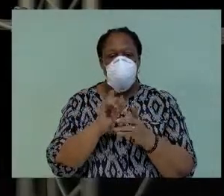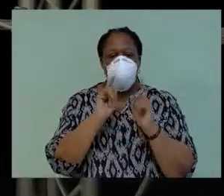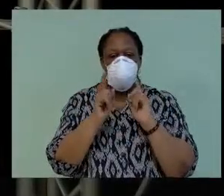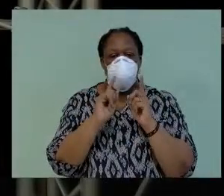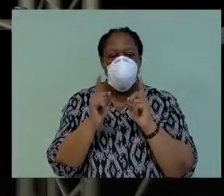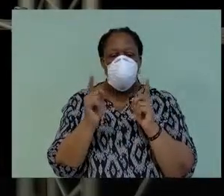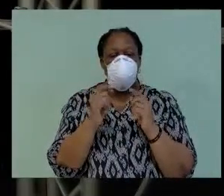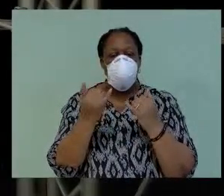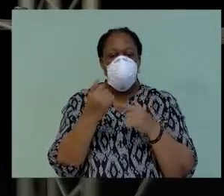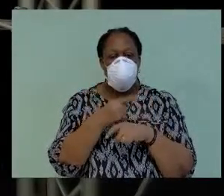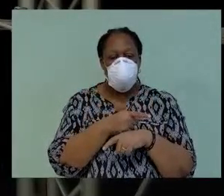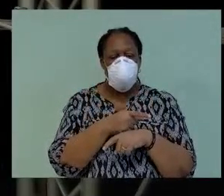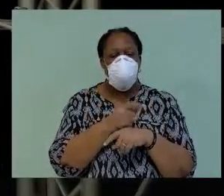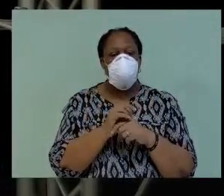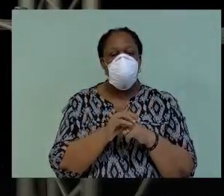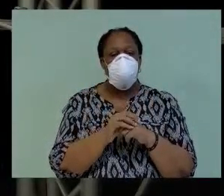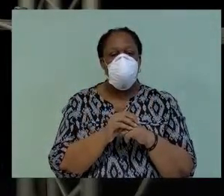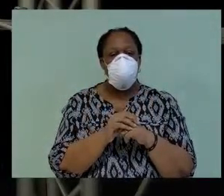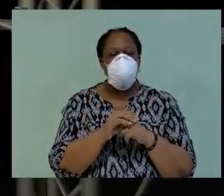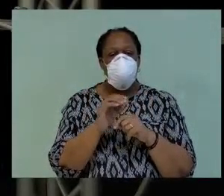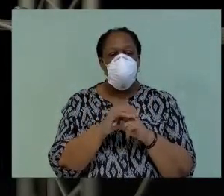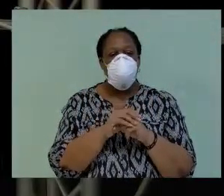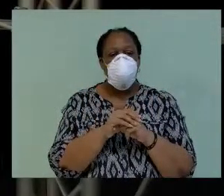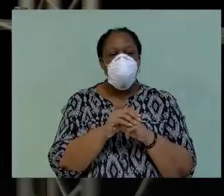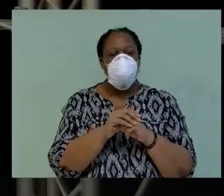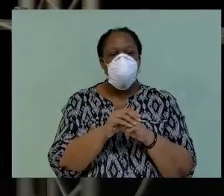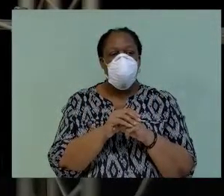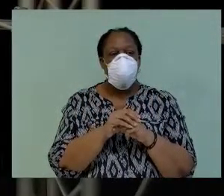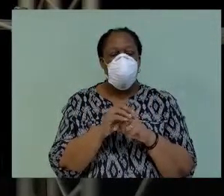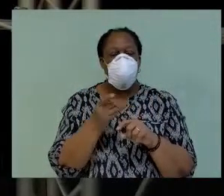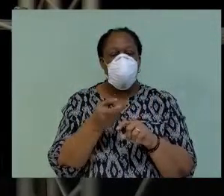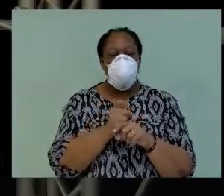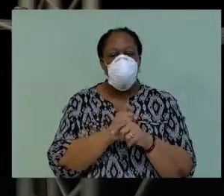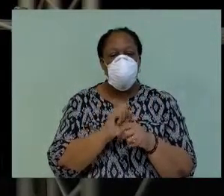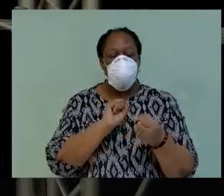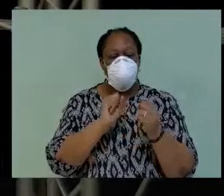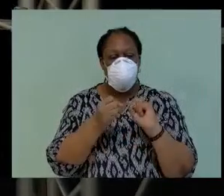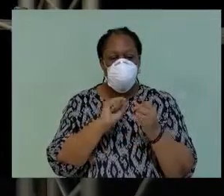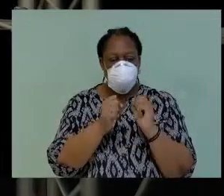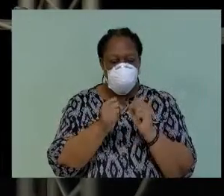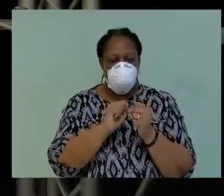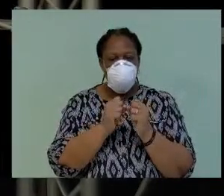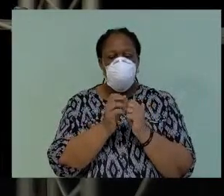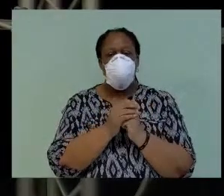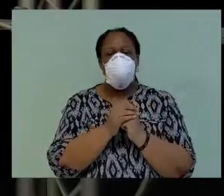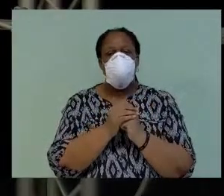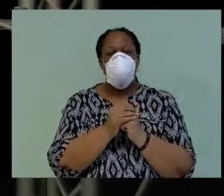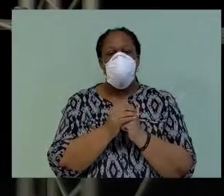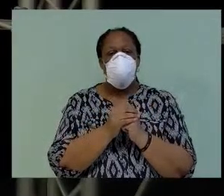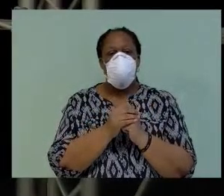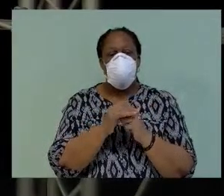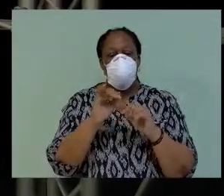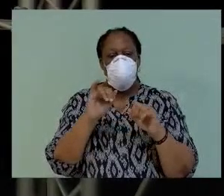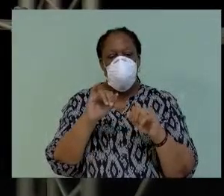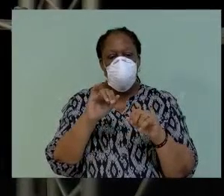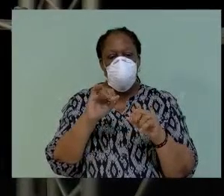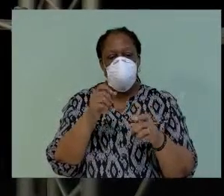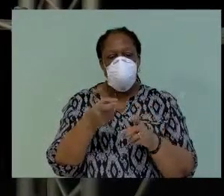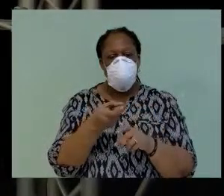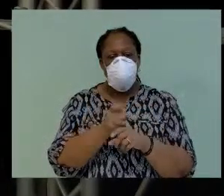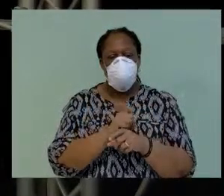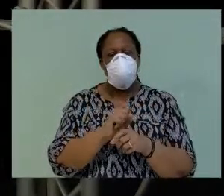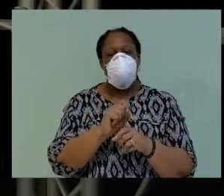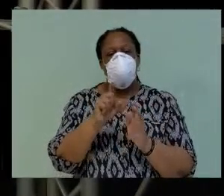you, from the Ministry of Sport, Youth and Culture, from the Ministry of Justice, Legal Affairs